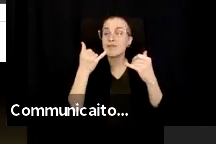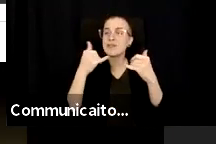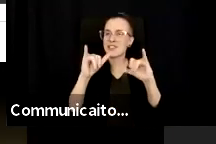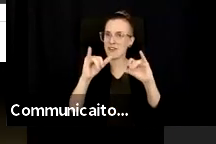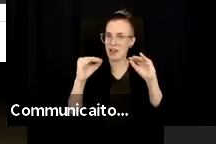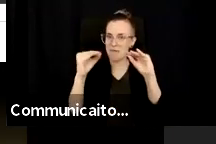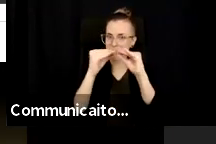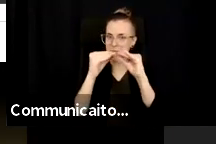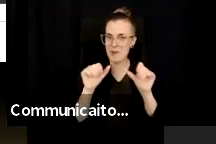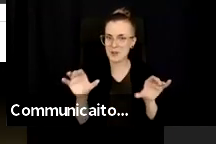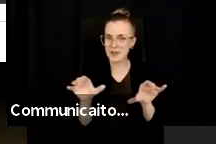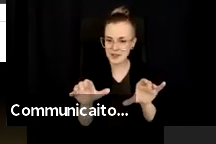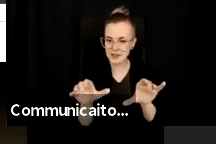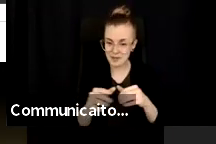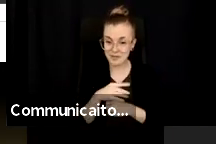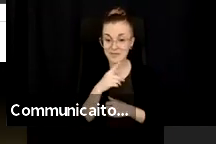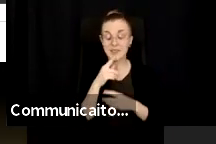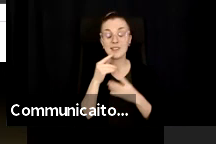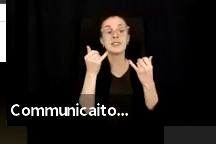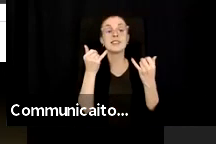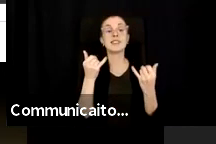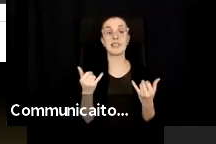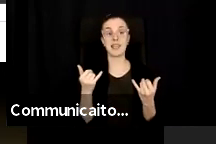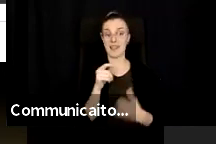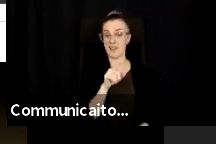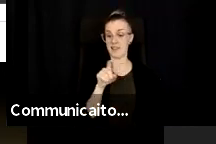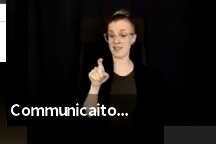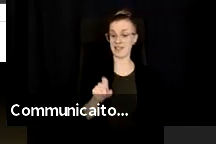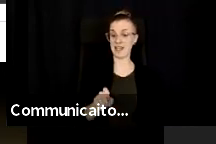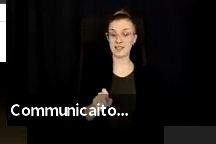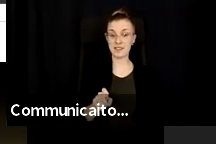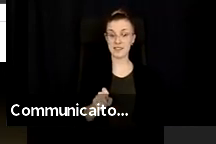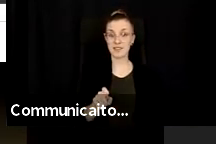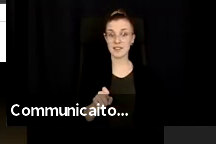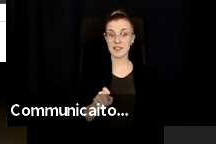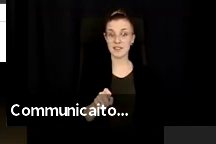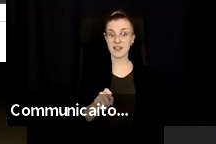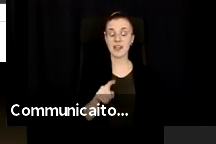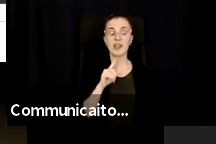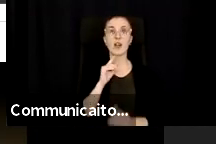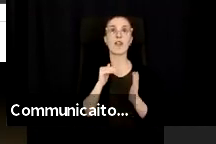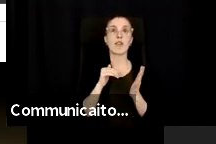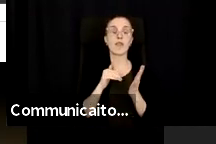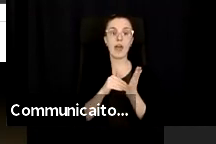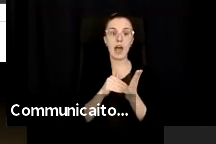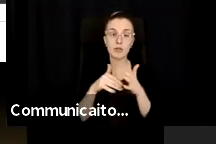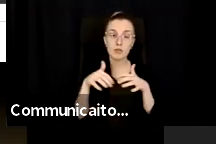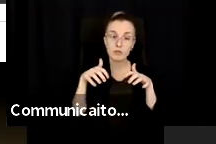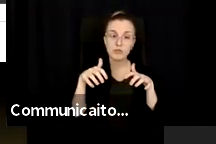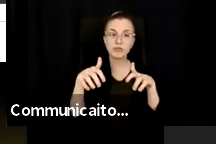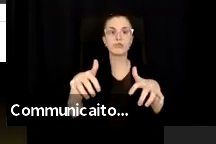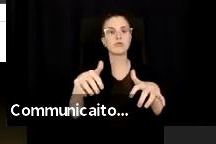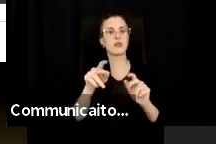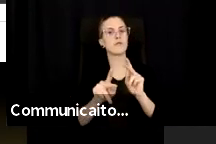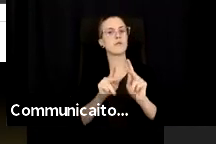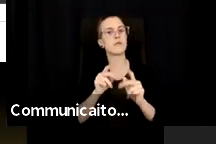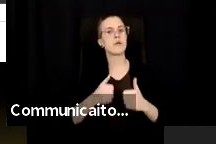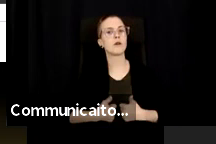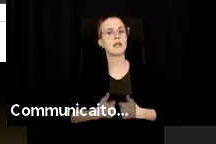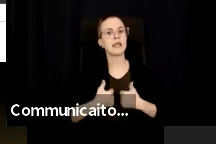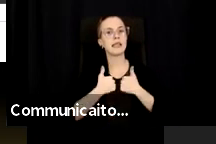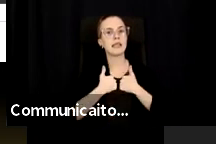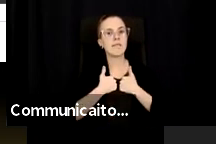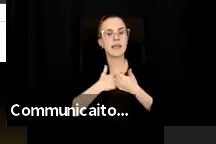in Texas, there are thousands of people living in nursing homes and